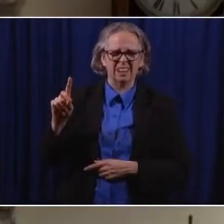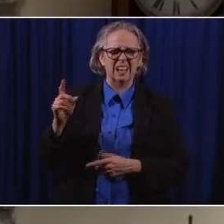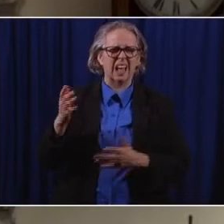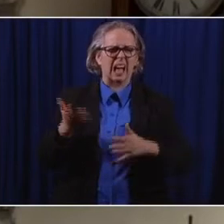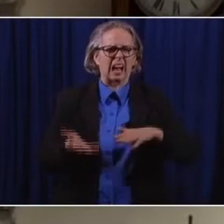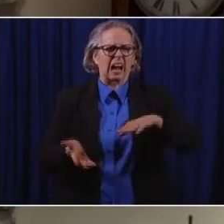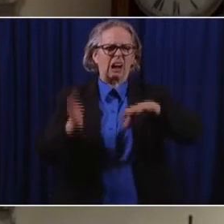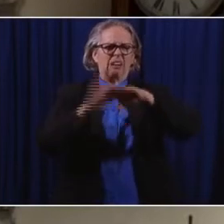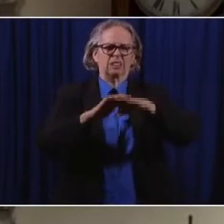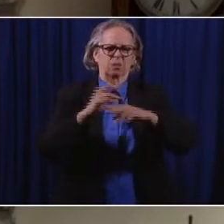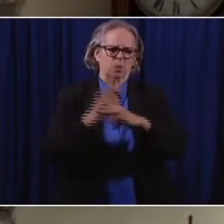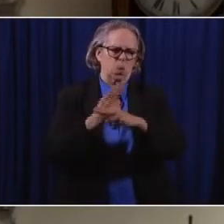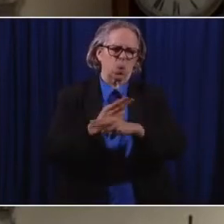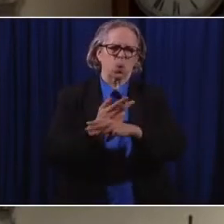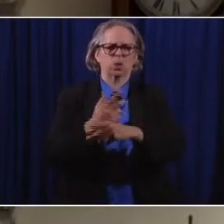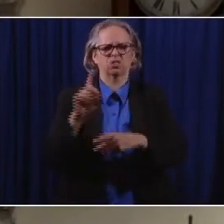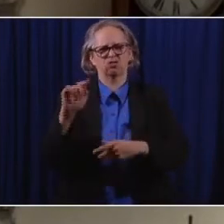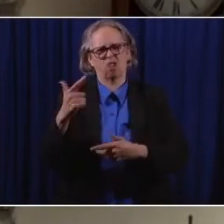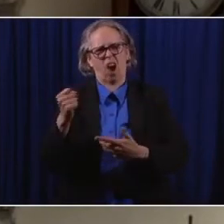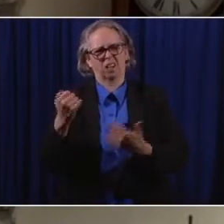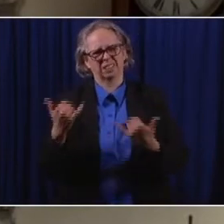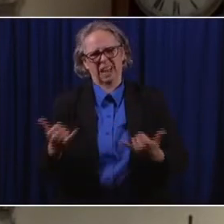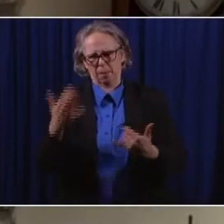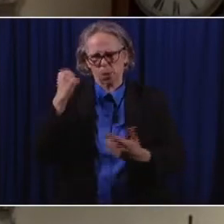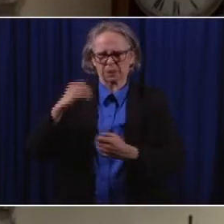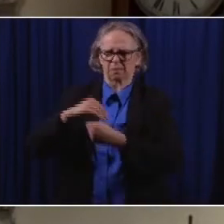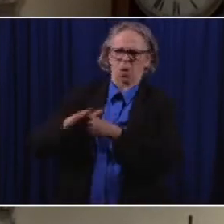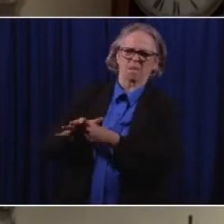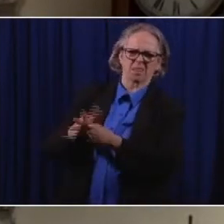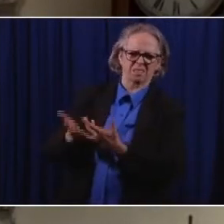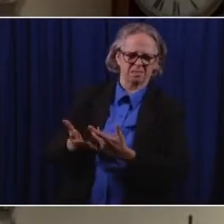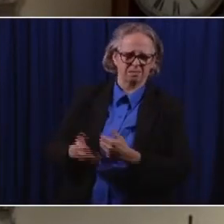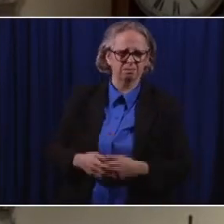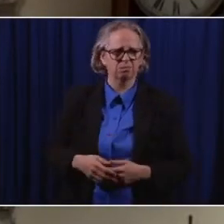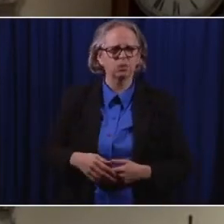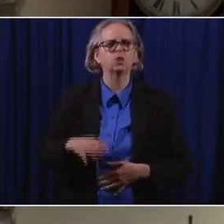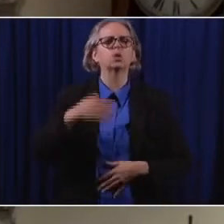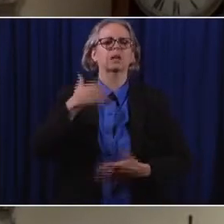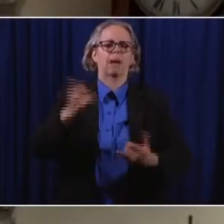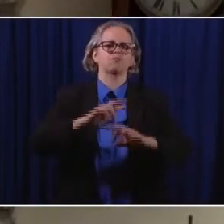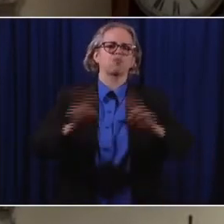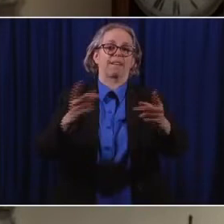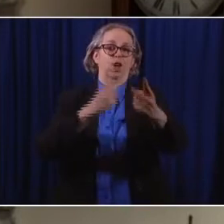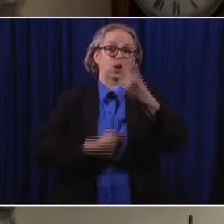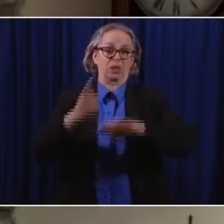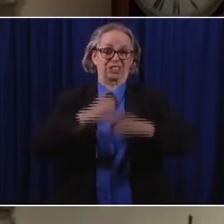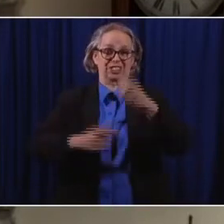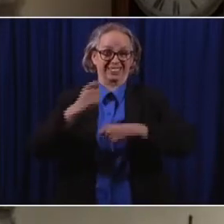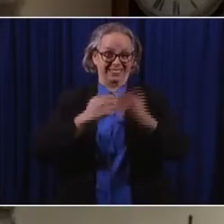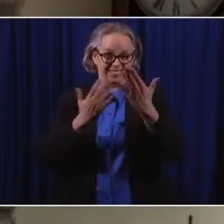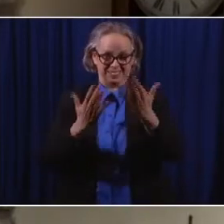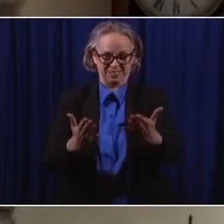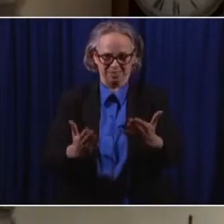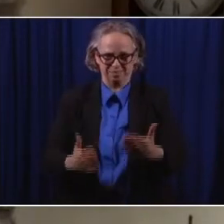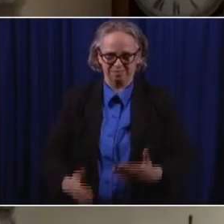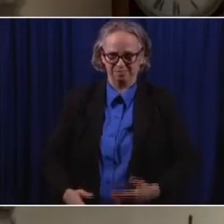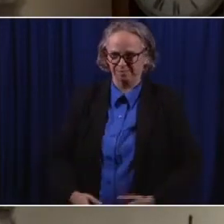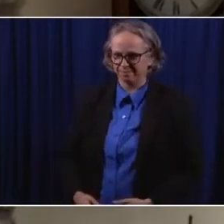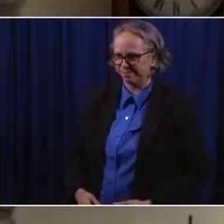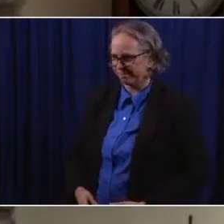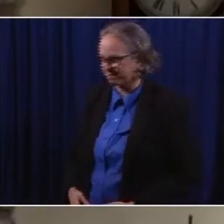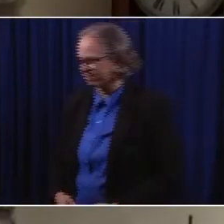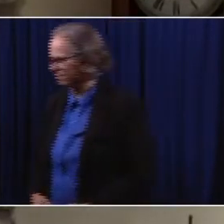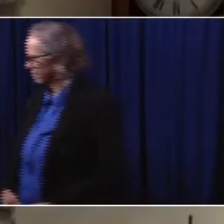in Ohio. We'll now go for our questions. Governor, your first question today is from Scott Hallis at the Xenia Daily